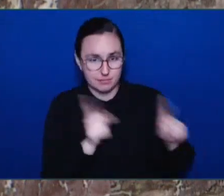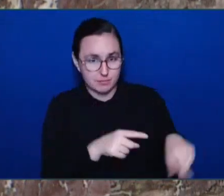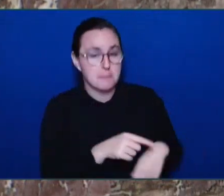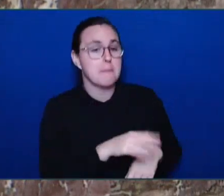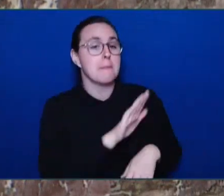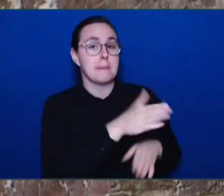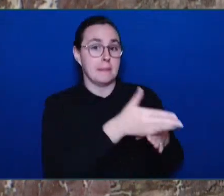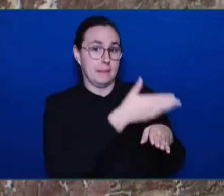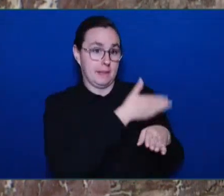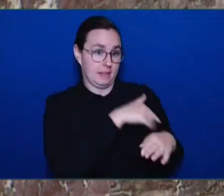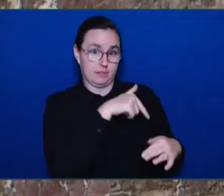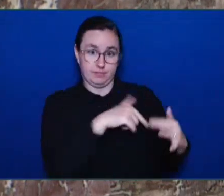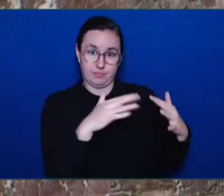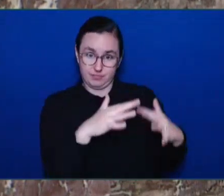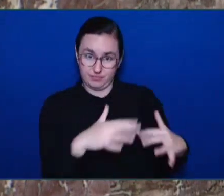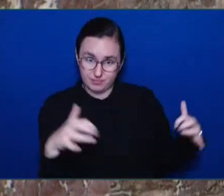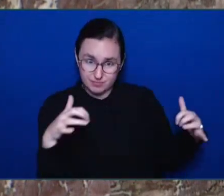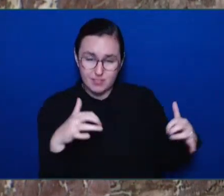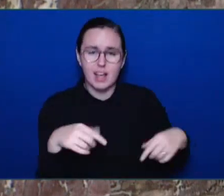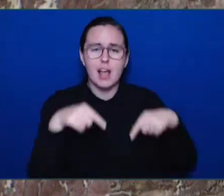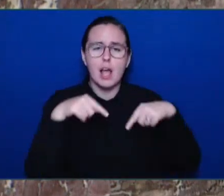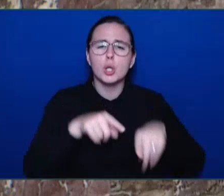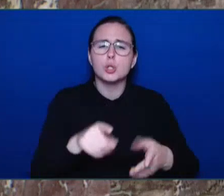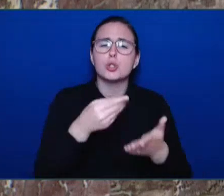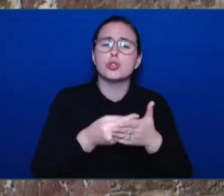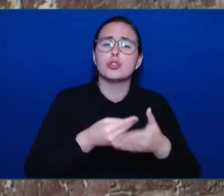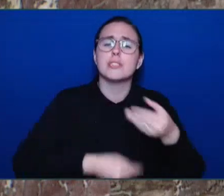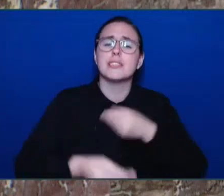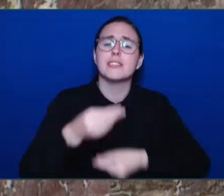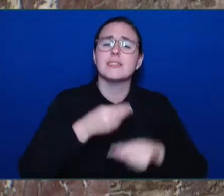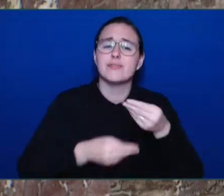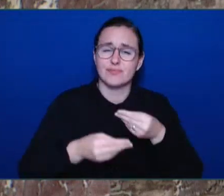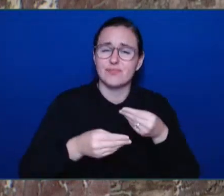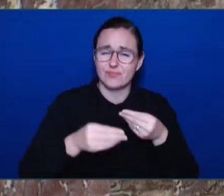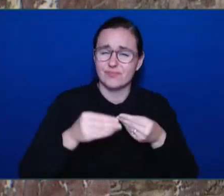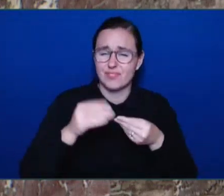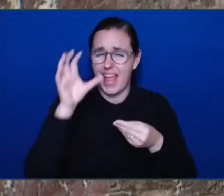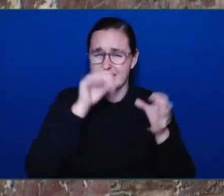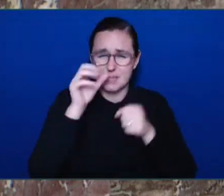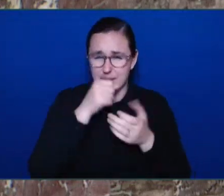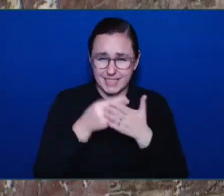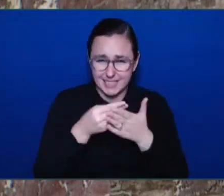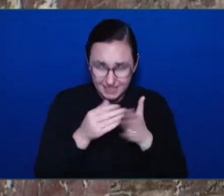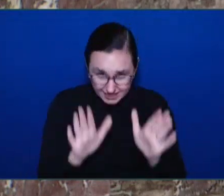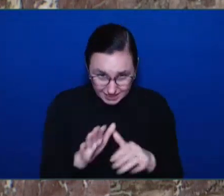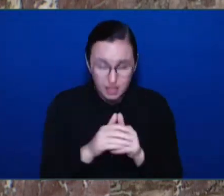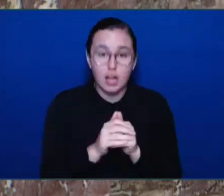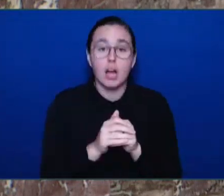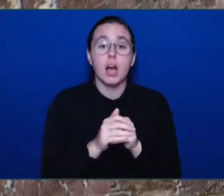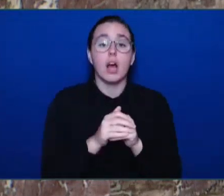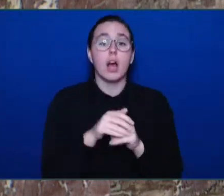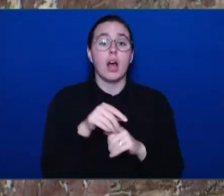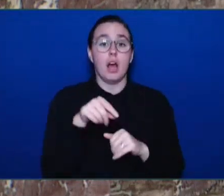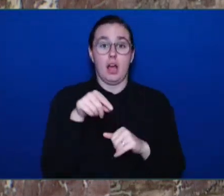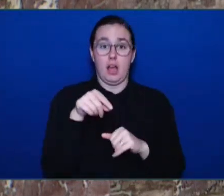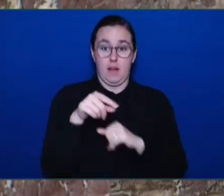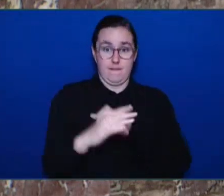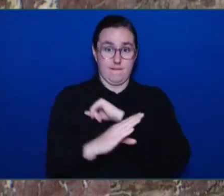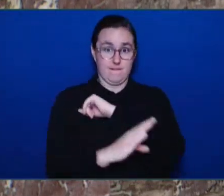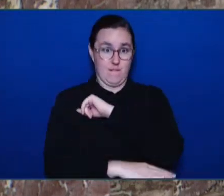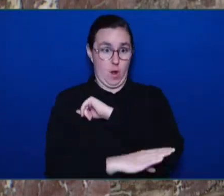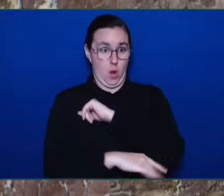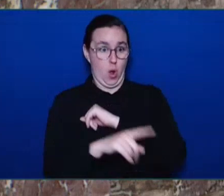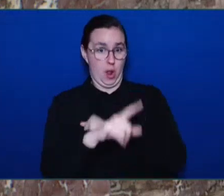process, there are changes coming to the Police Act this fall. There will be the first phase, which will be dealing